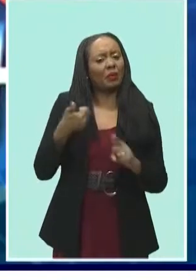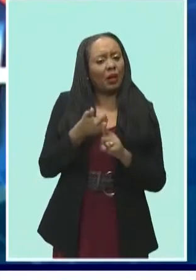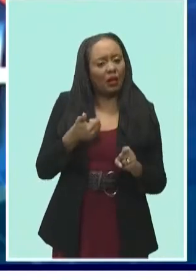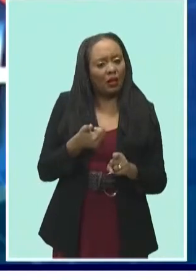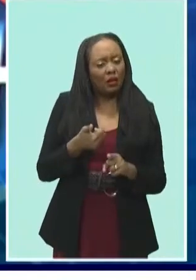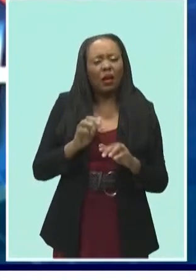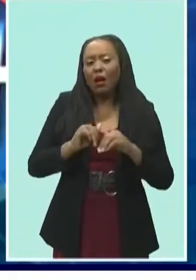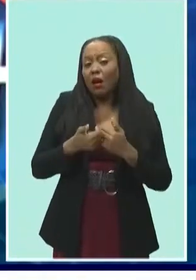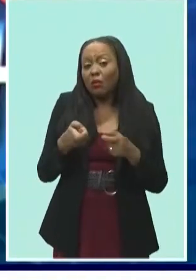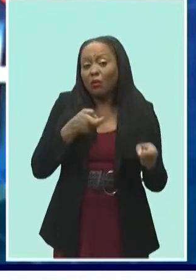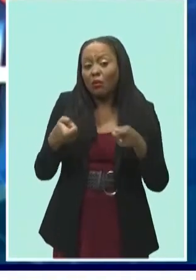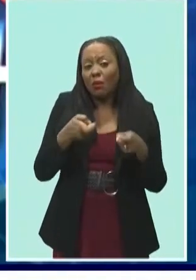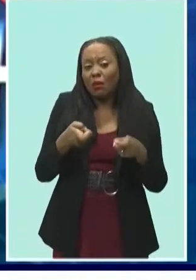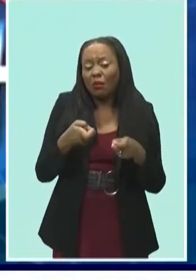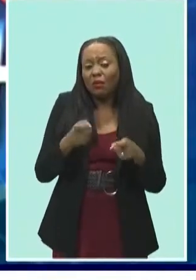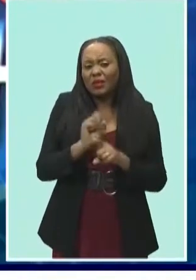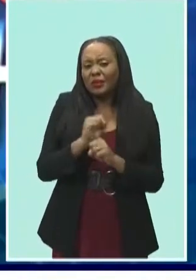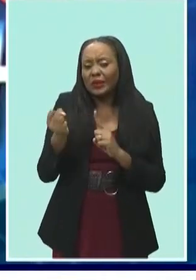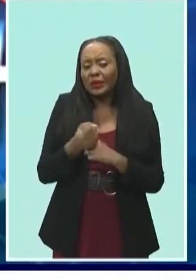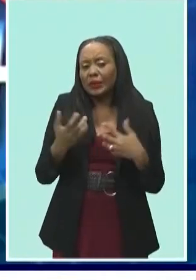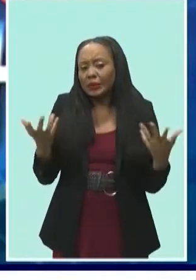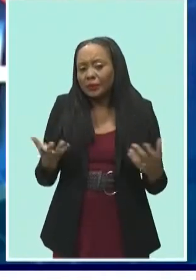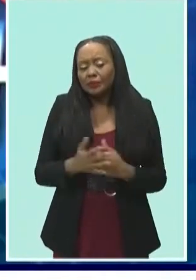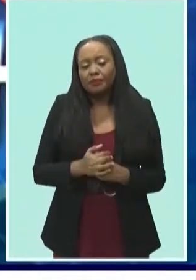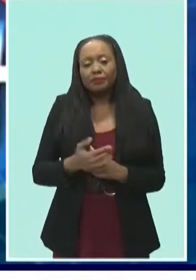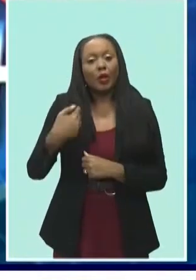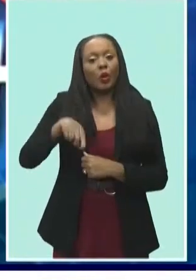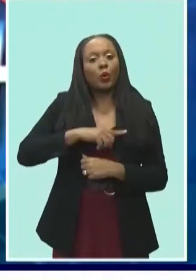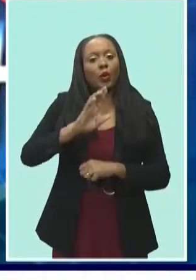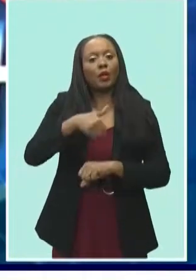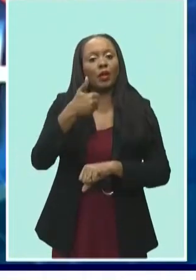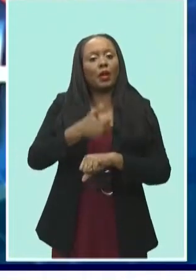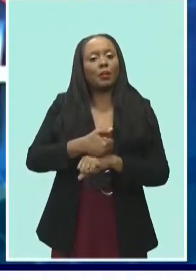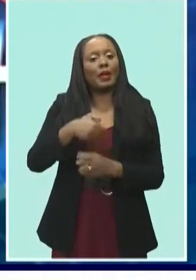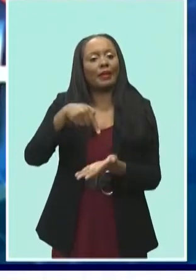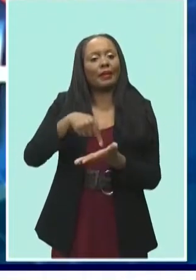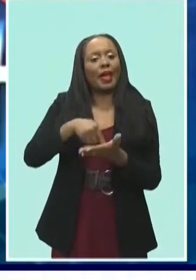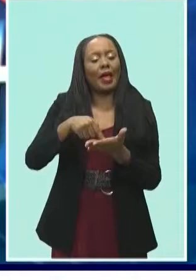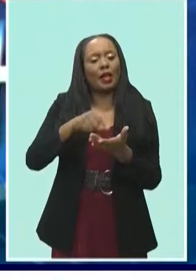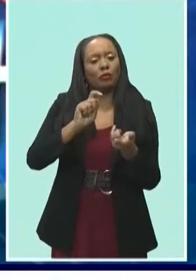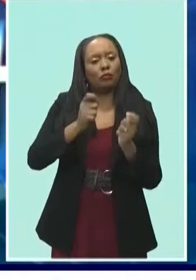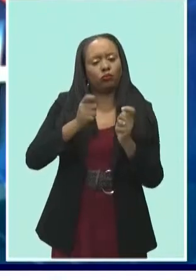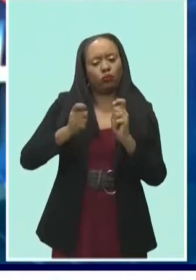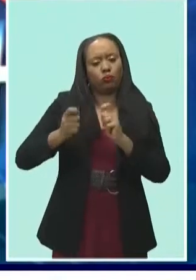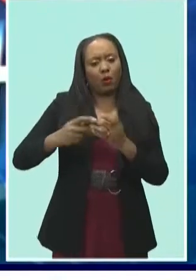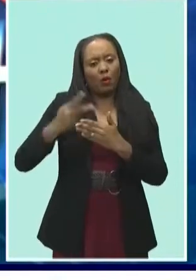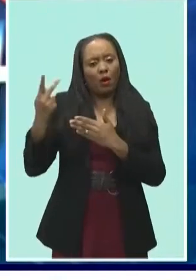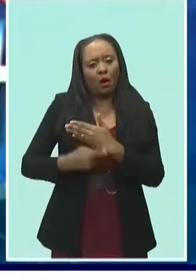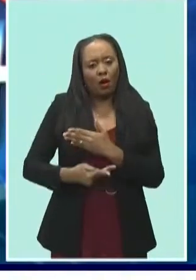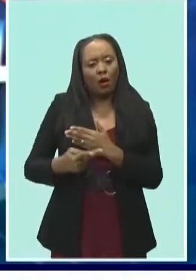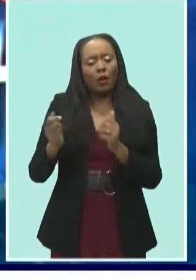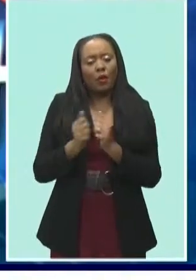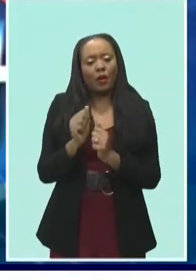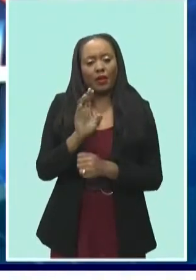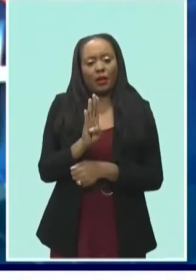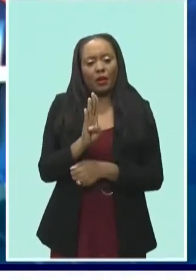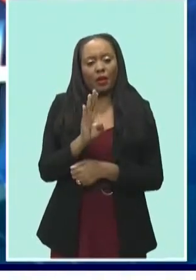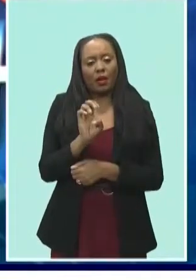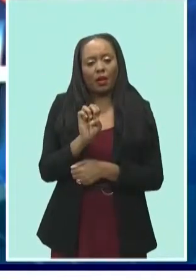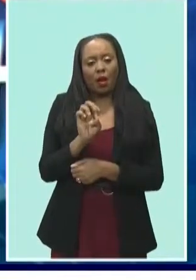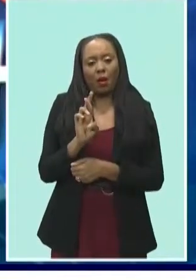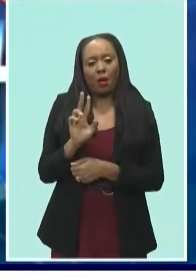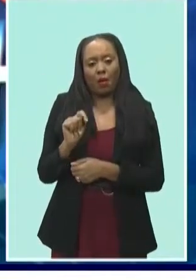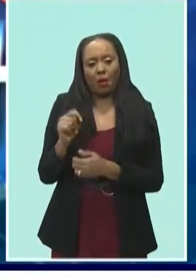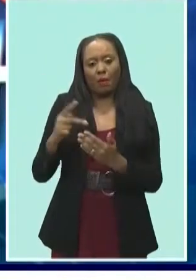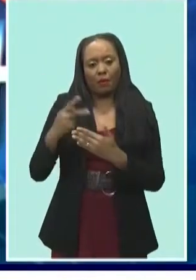with the situation, the island has established a debt restructuring program under the Barbados Economic Recovery and Transformation, or